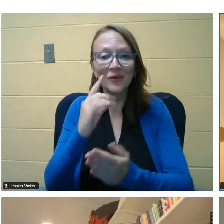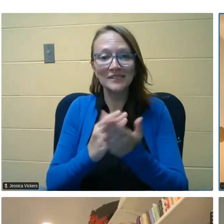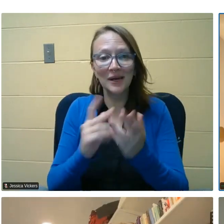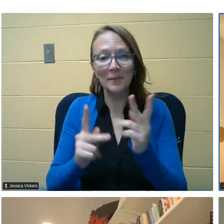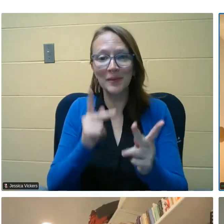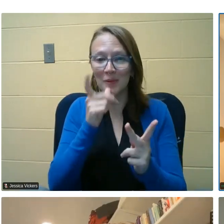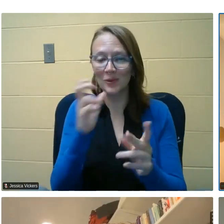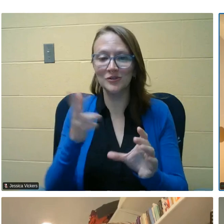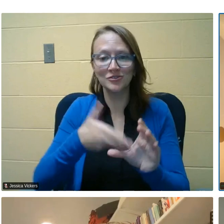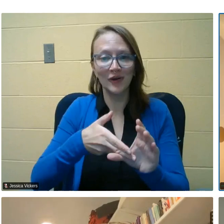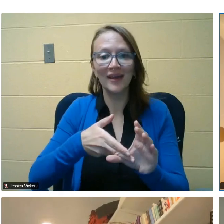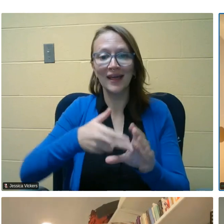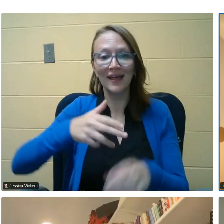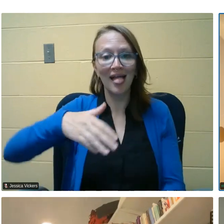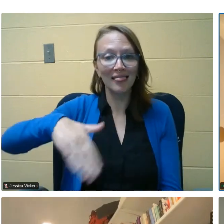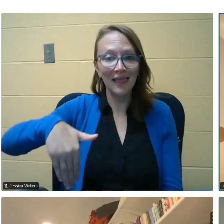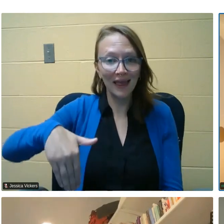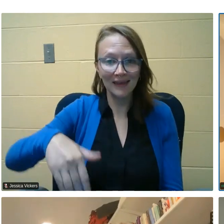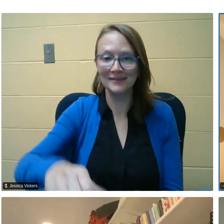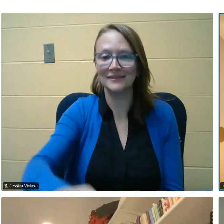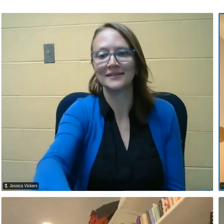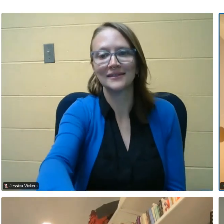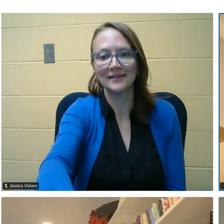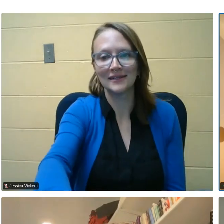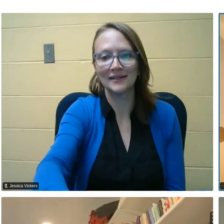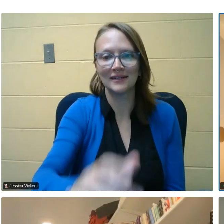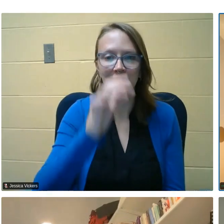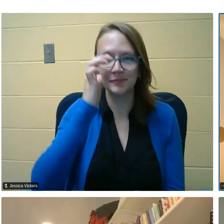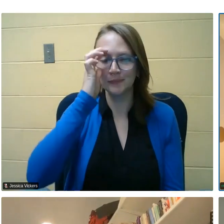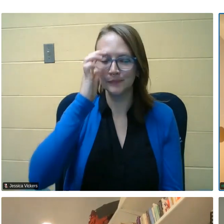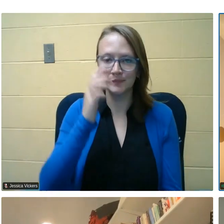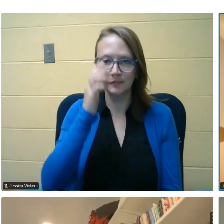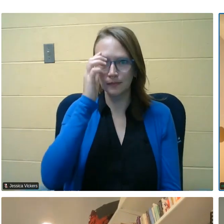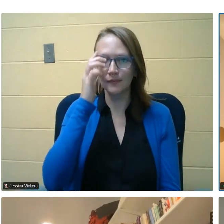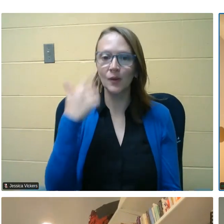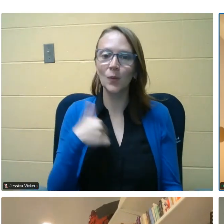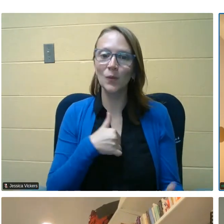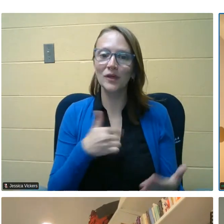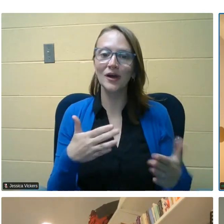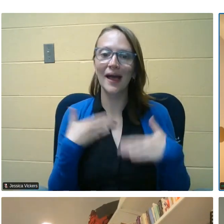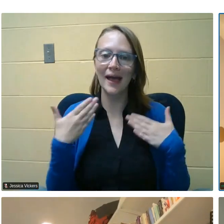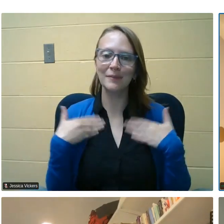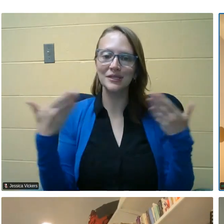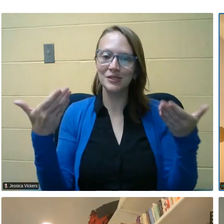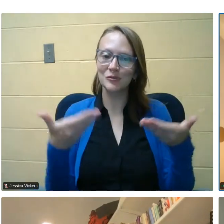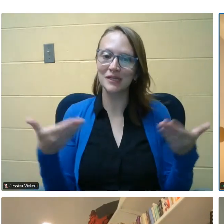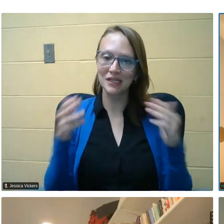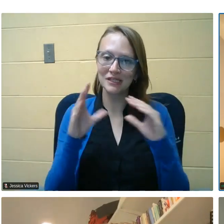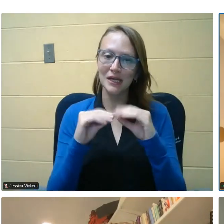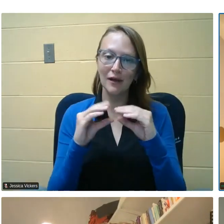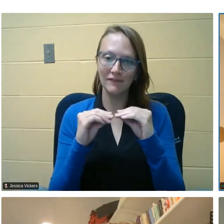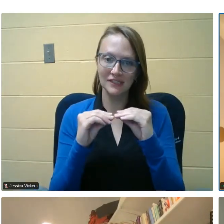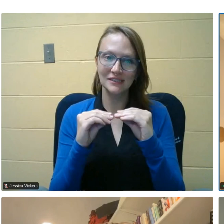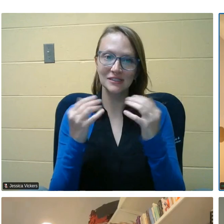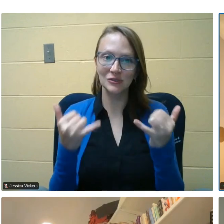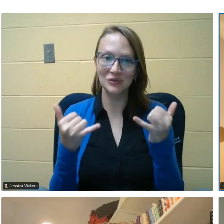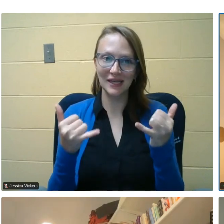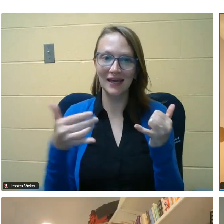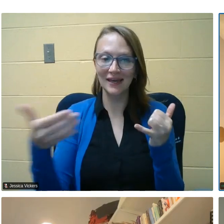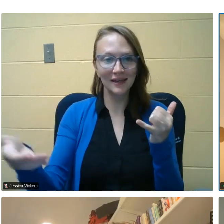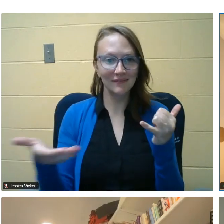us so late. And we are so happy to be here in the conference today, and we invite you